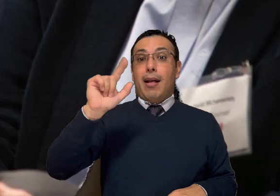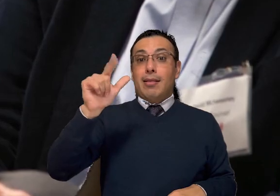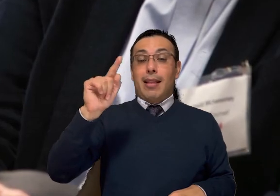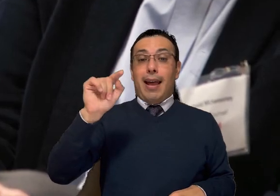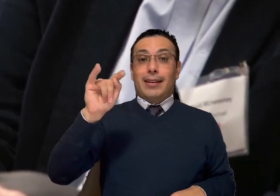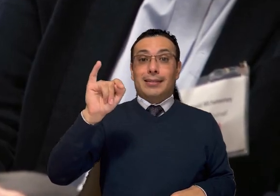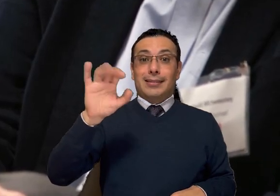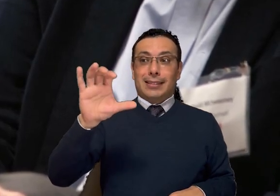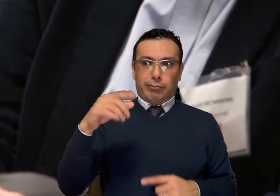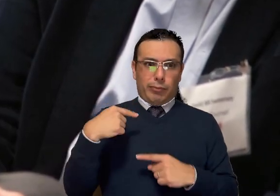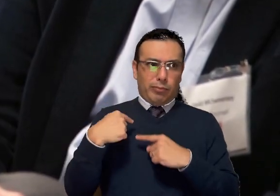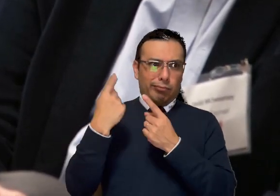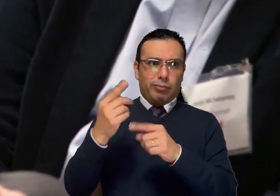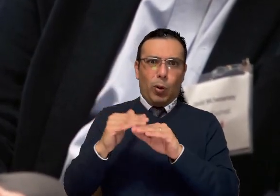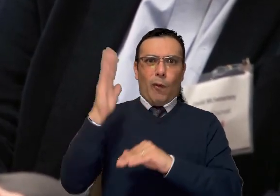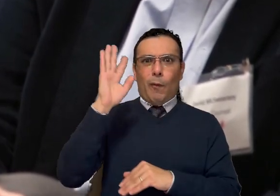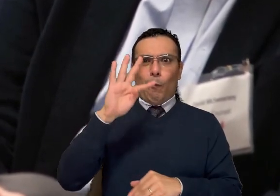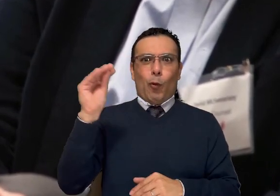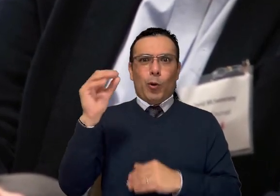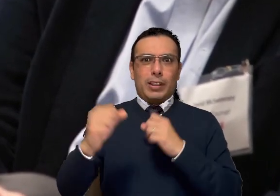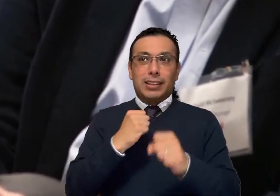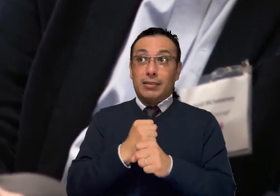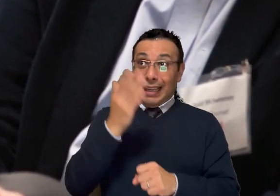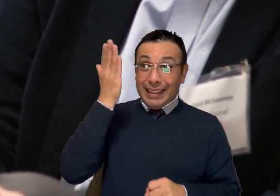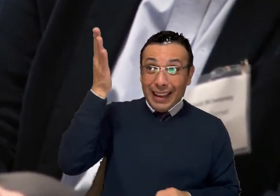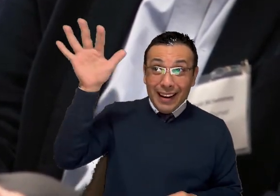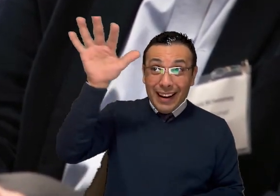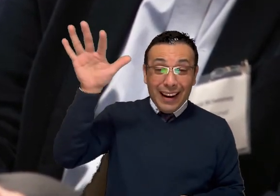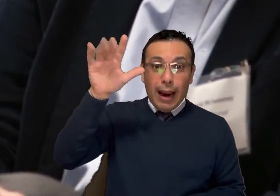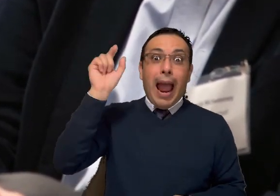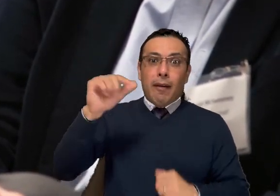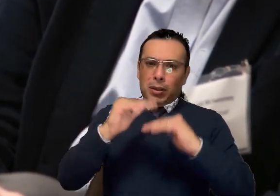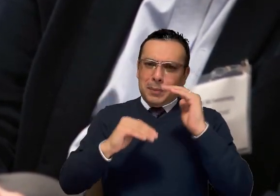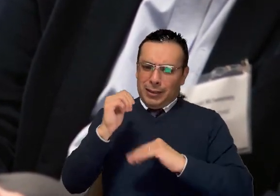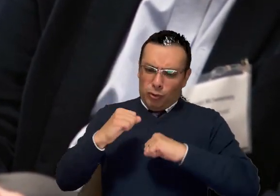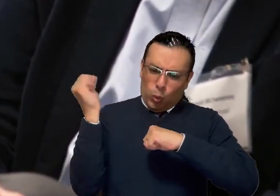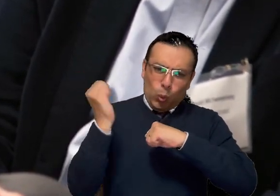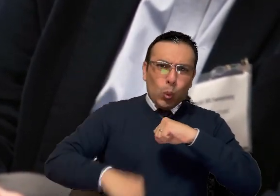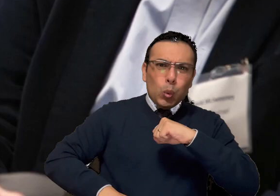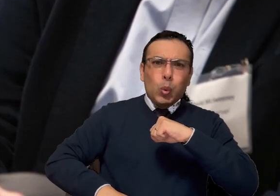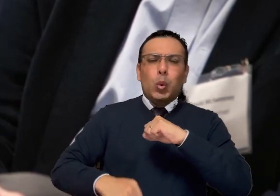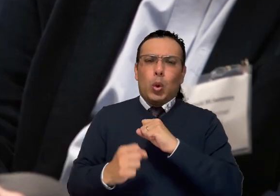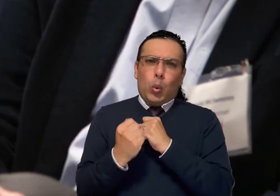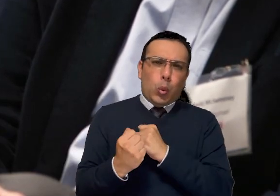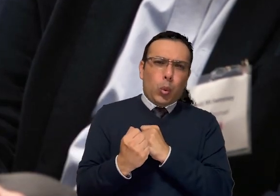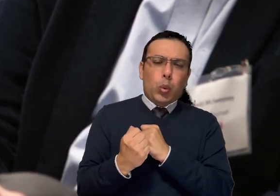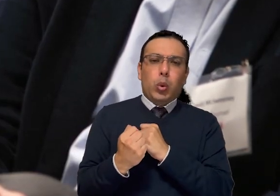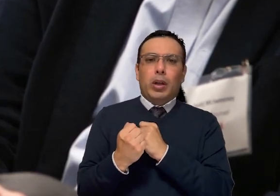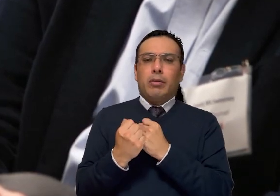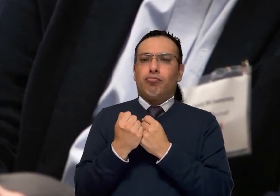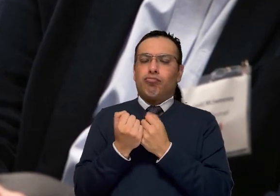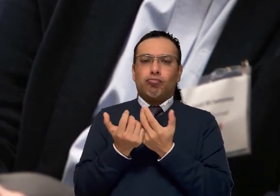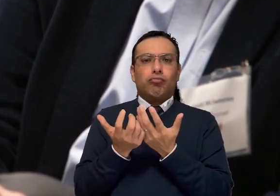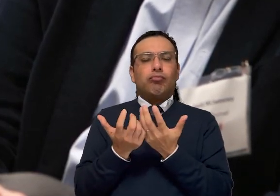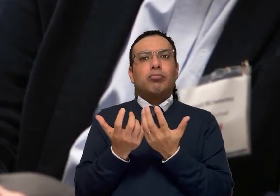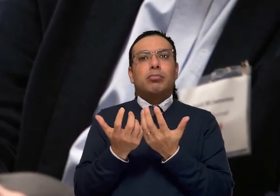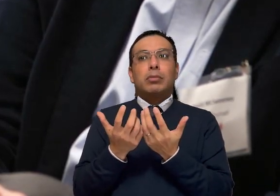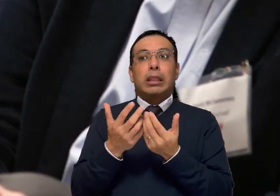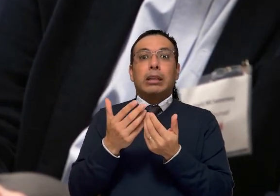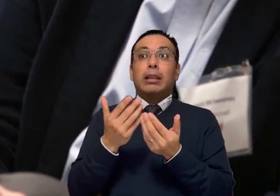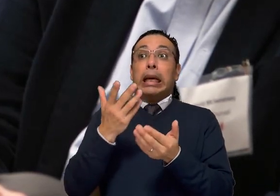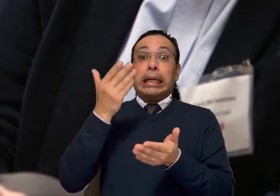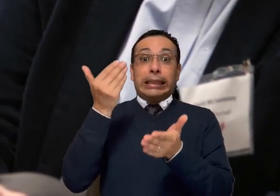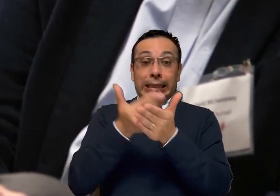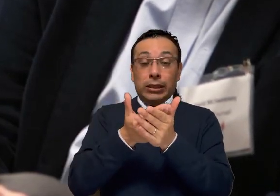things to last in the North Atlantic environment. And around coastal Europe,